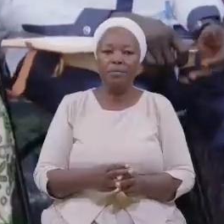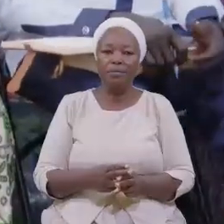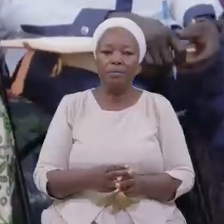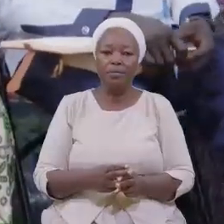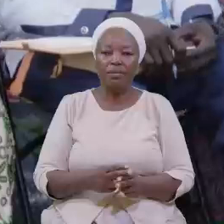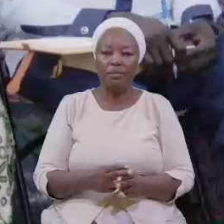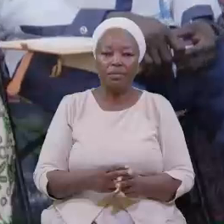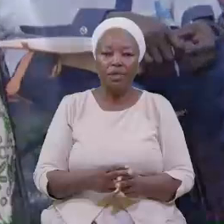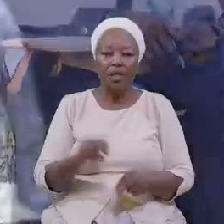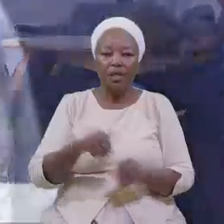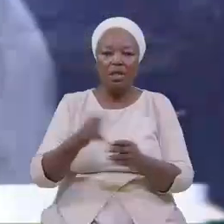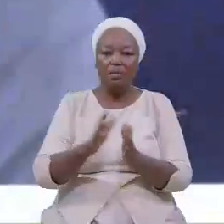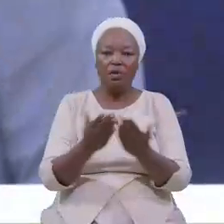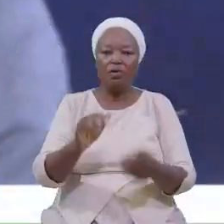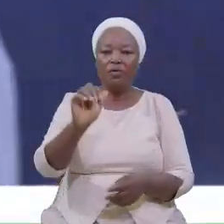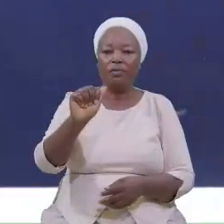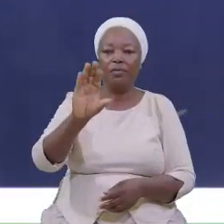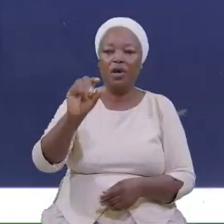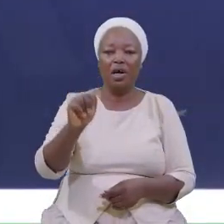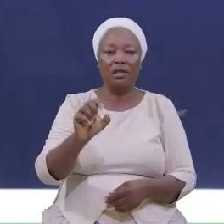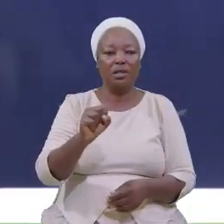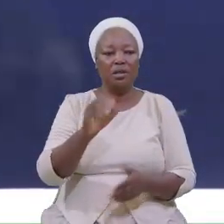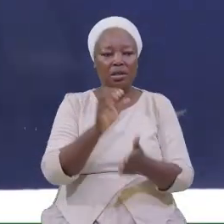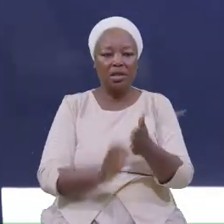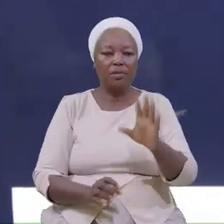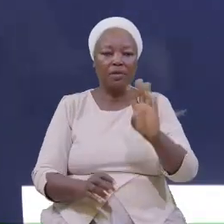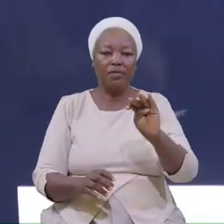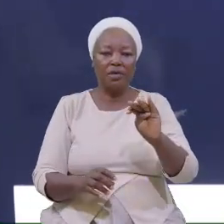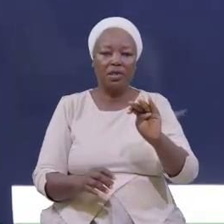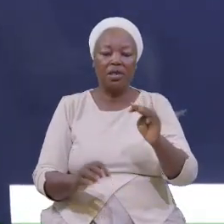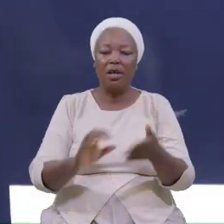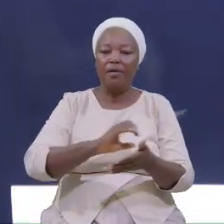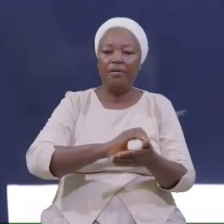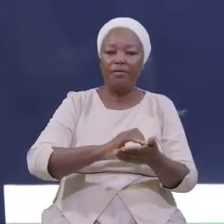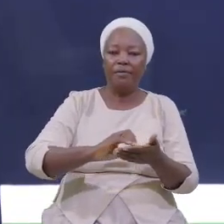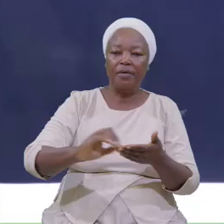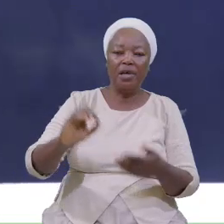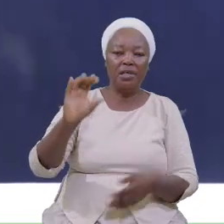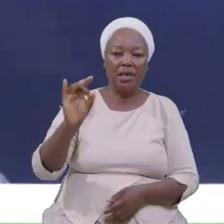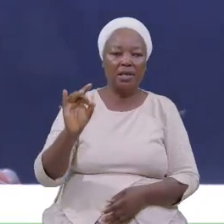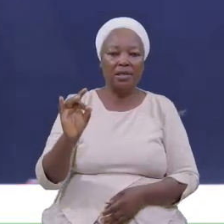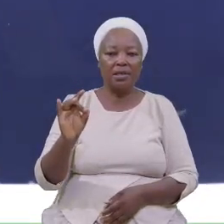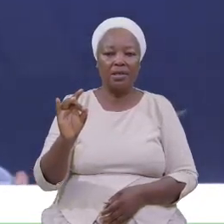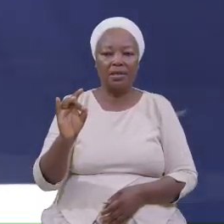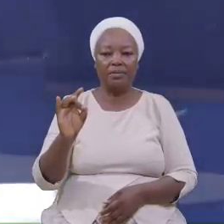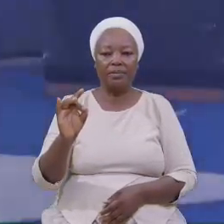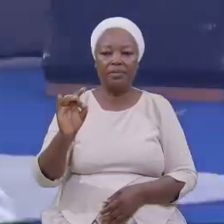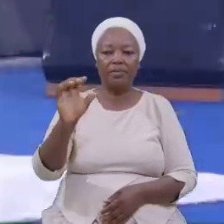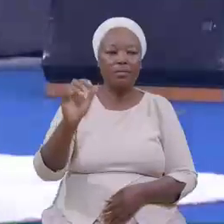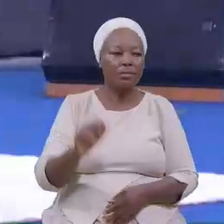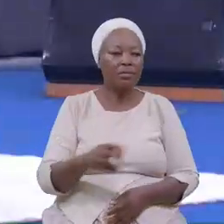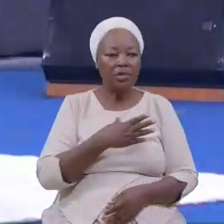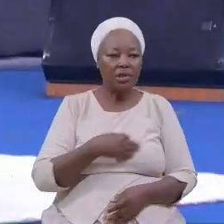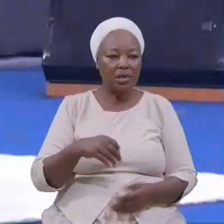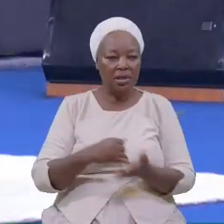Acts of the Apostles, chapter 14, reading from verse 8. And it says,